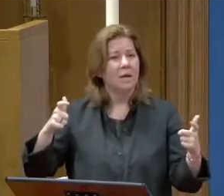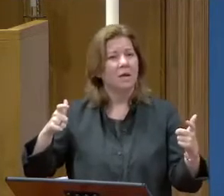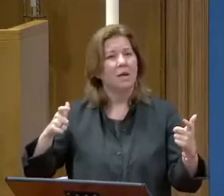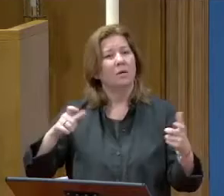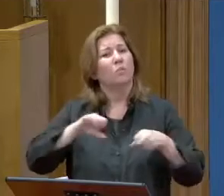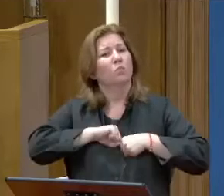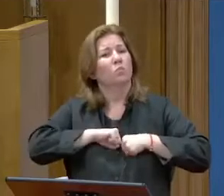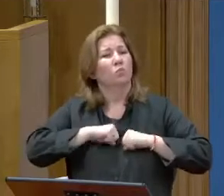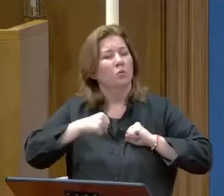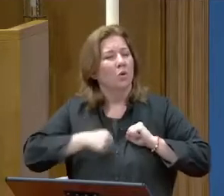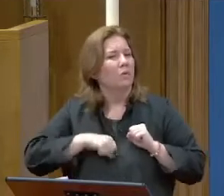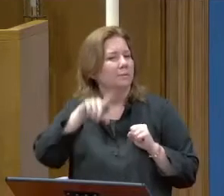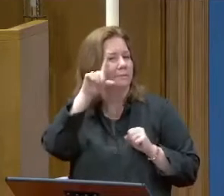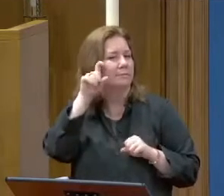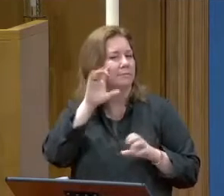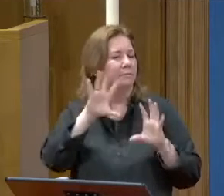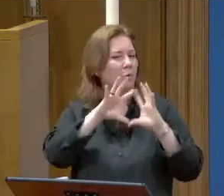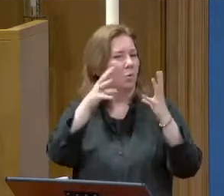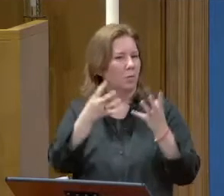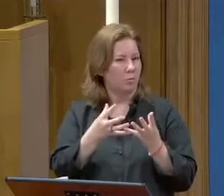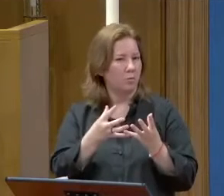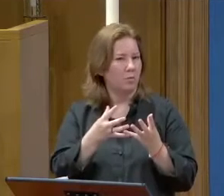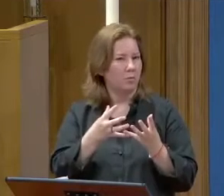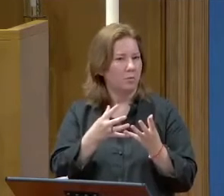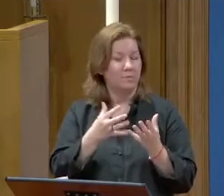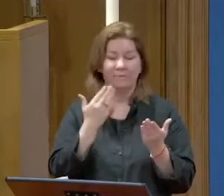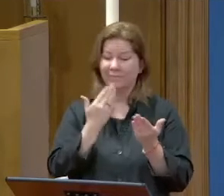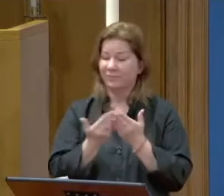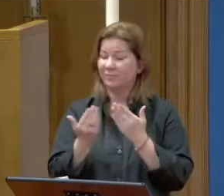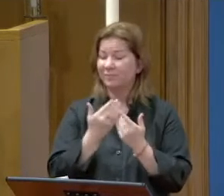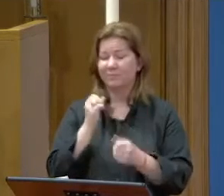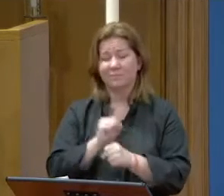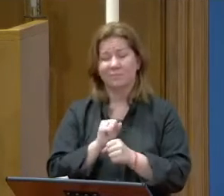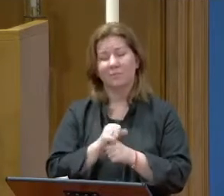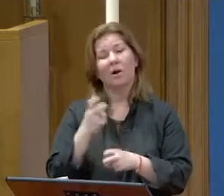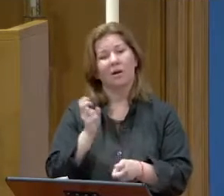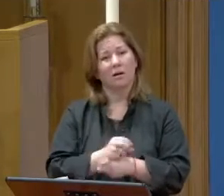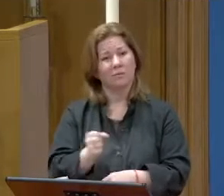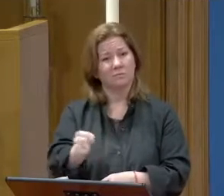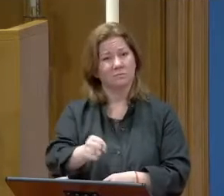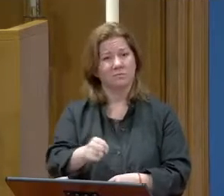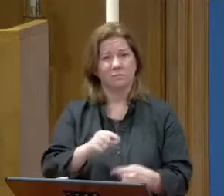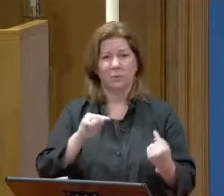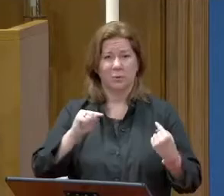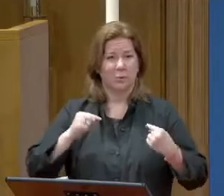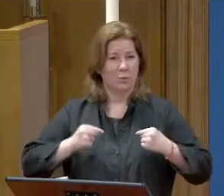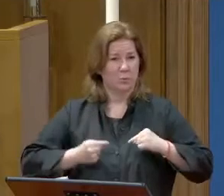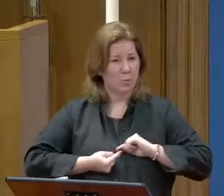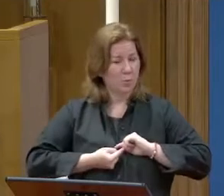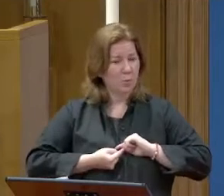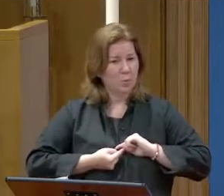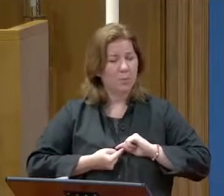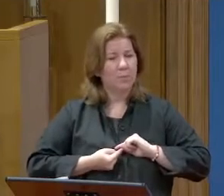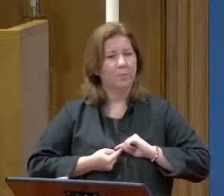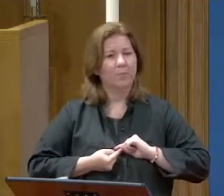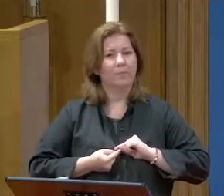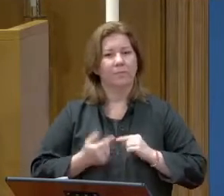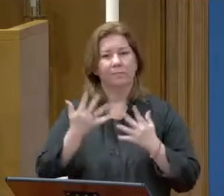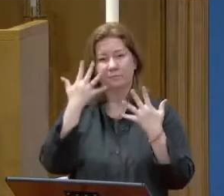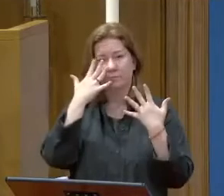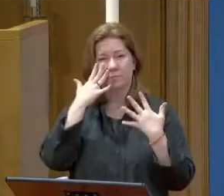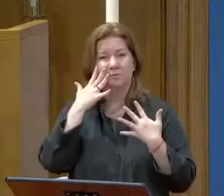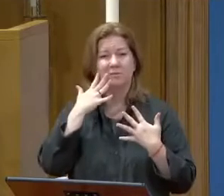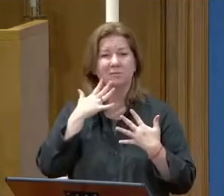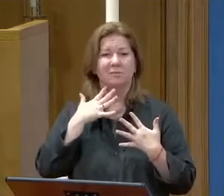world, even when the work is hard and the wounds are deep and the sorrow is